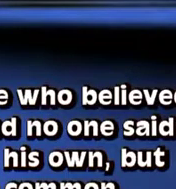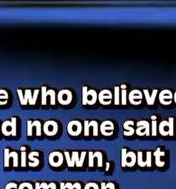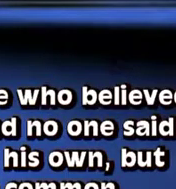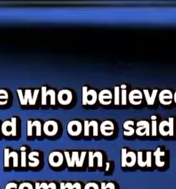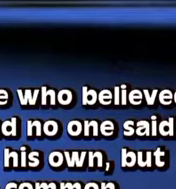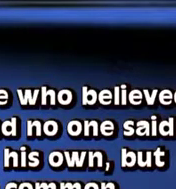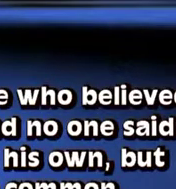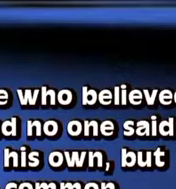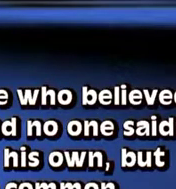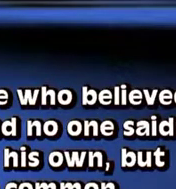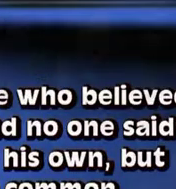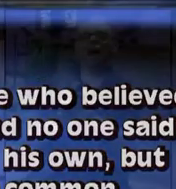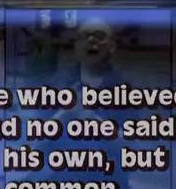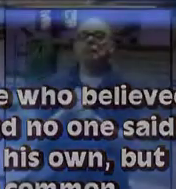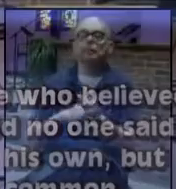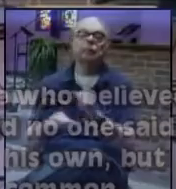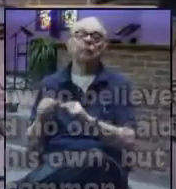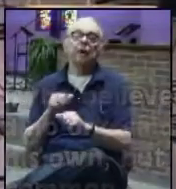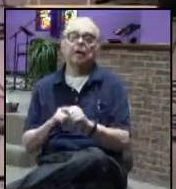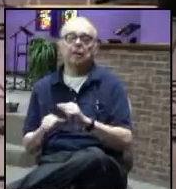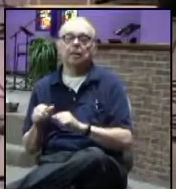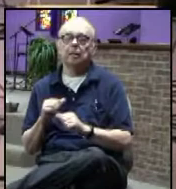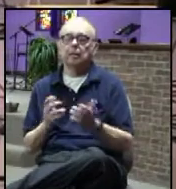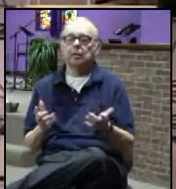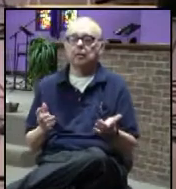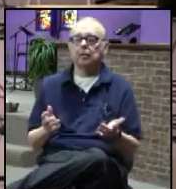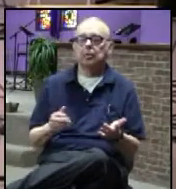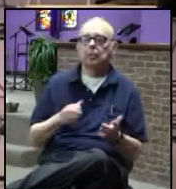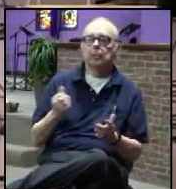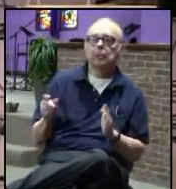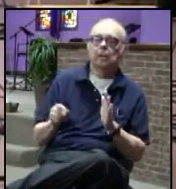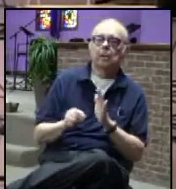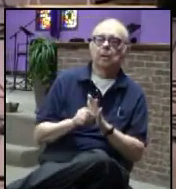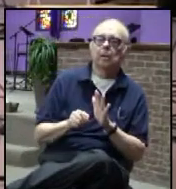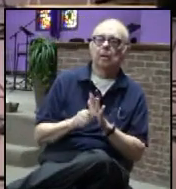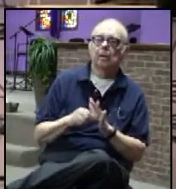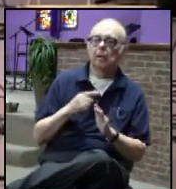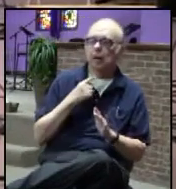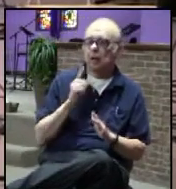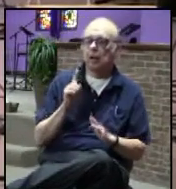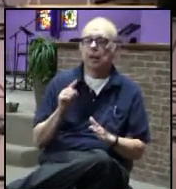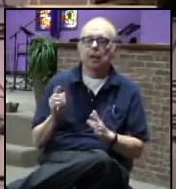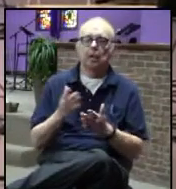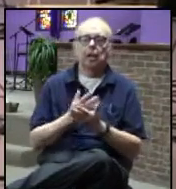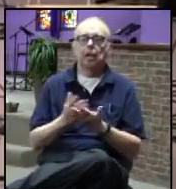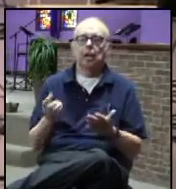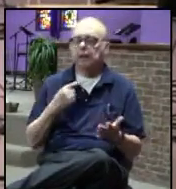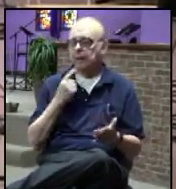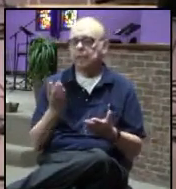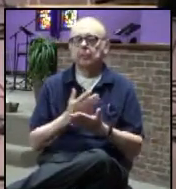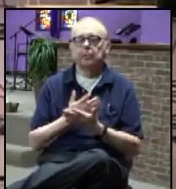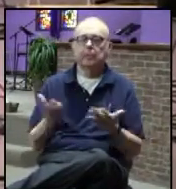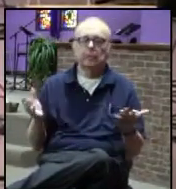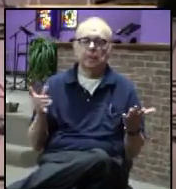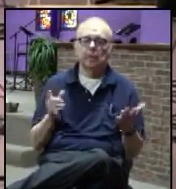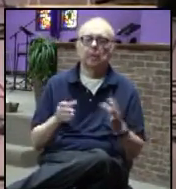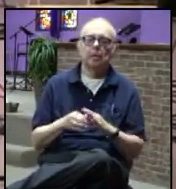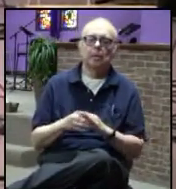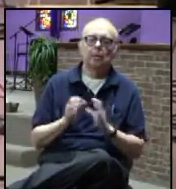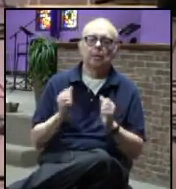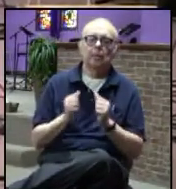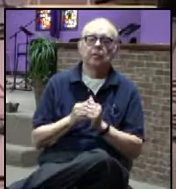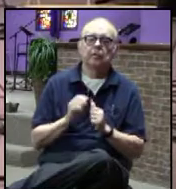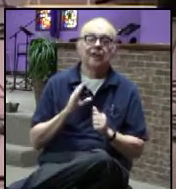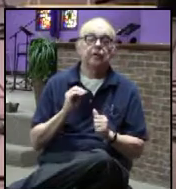in common. Or another version says, not one of them claimed that anything belonging to his was